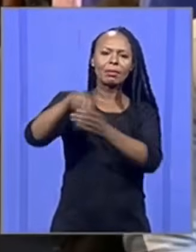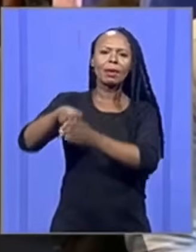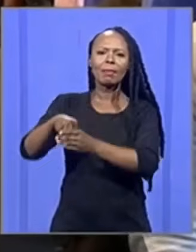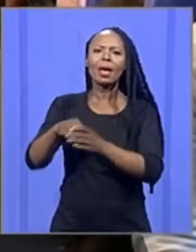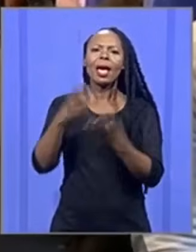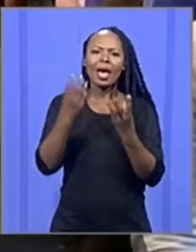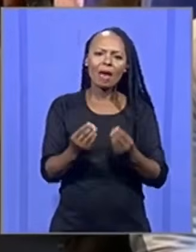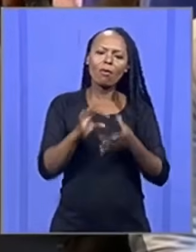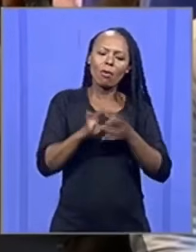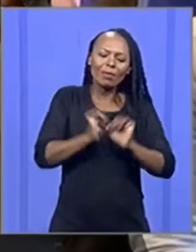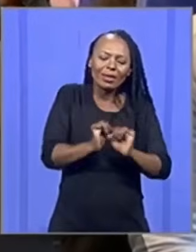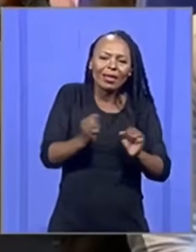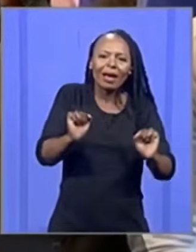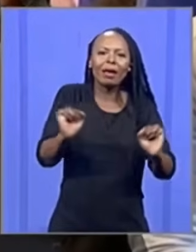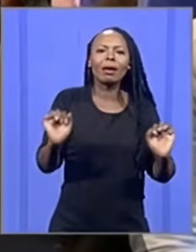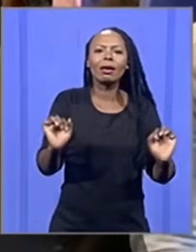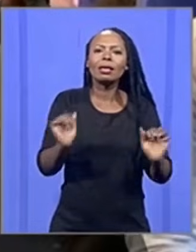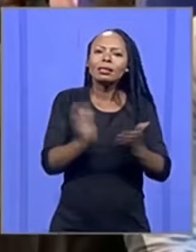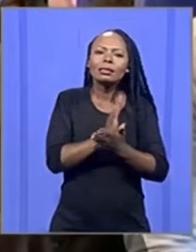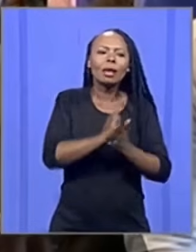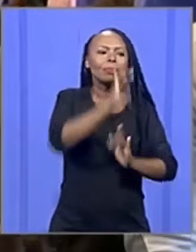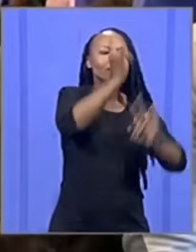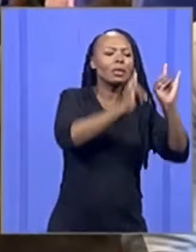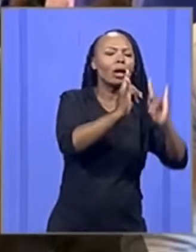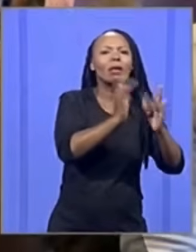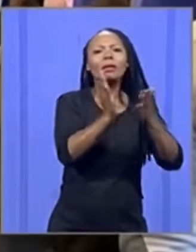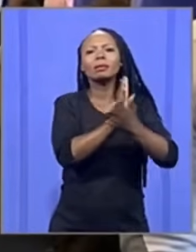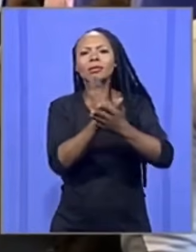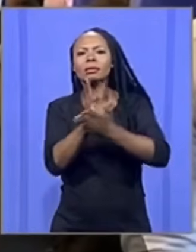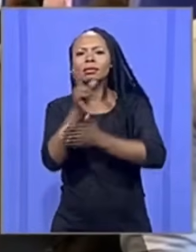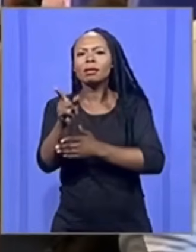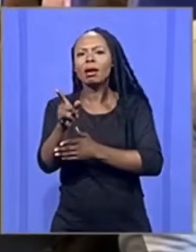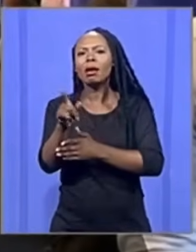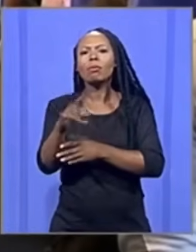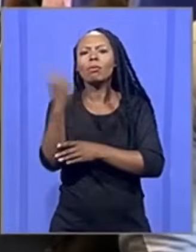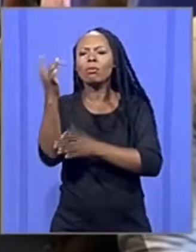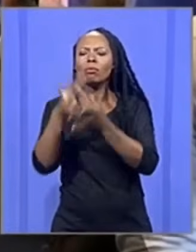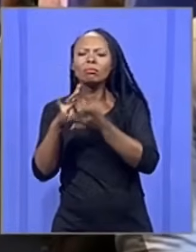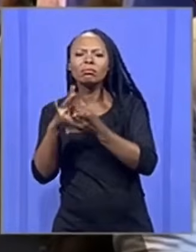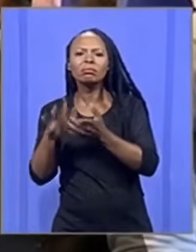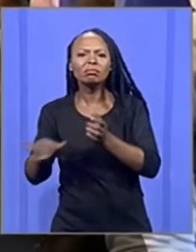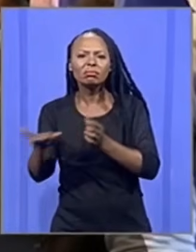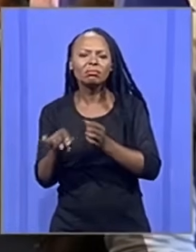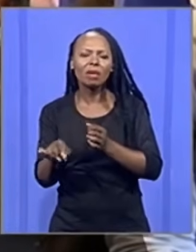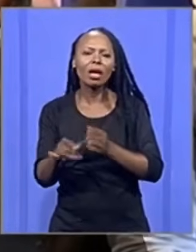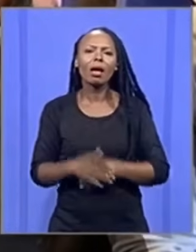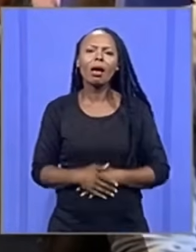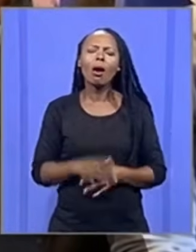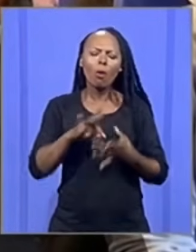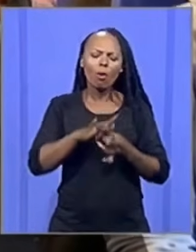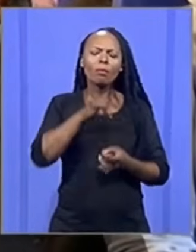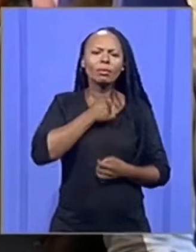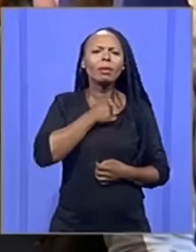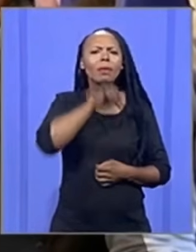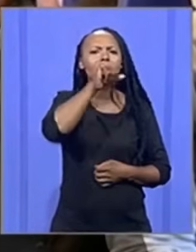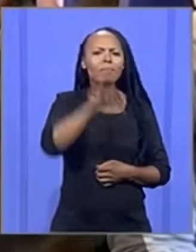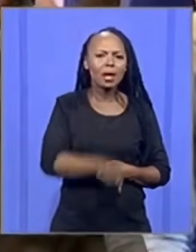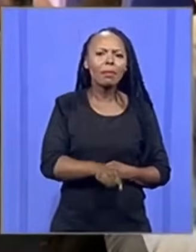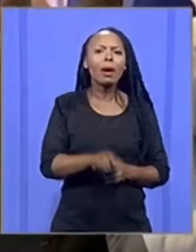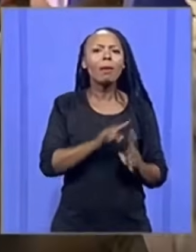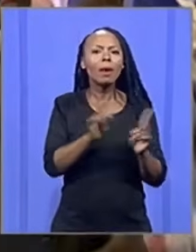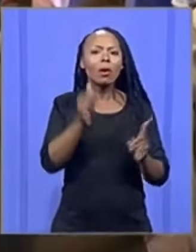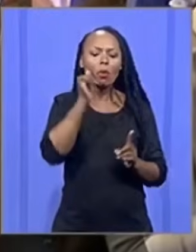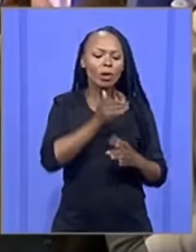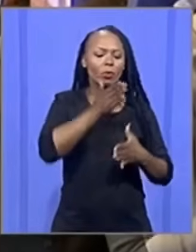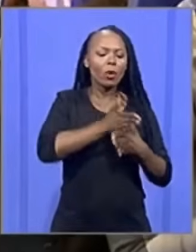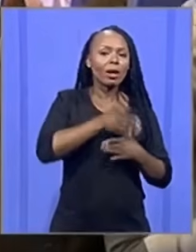own homes. Some are in town, some are in reserves. We love our home. So when we are here, we want to work in accordance with